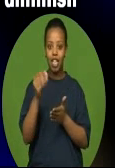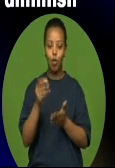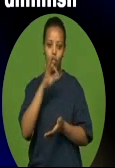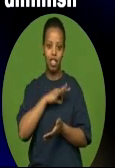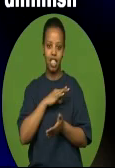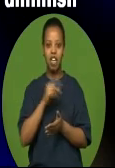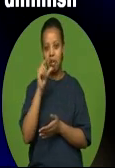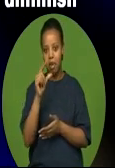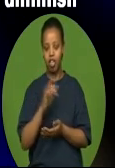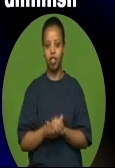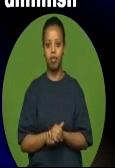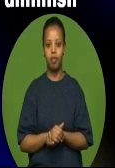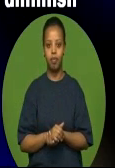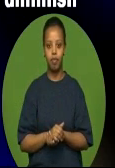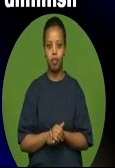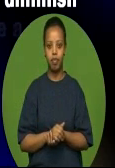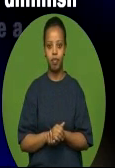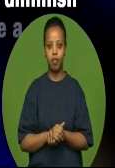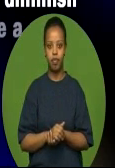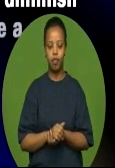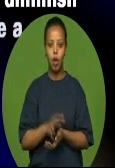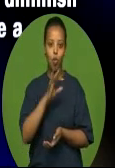Price and profitability diminish.